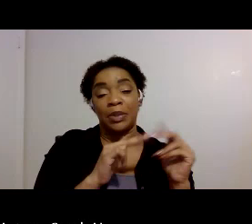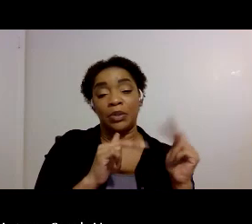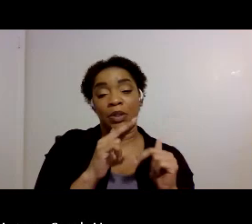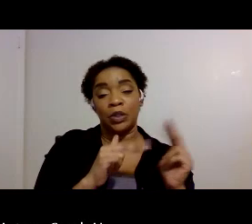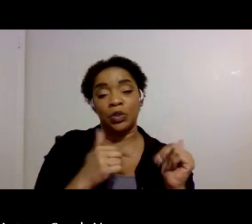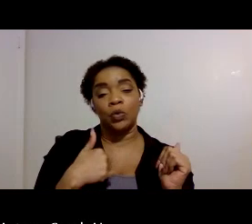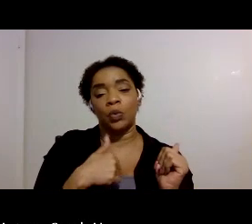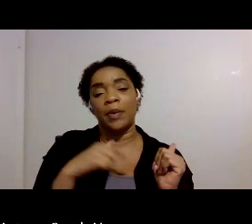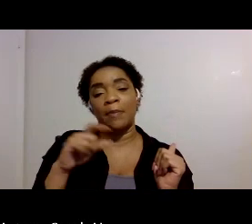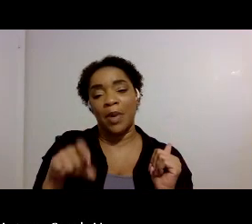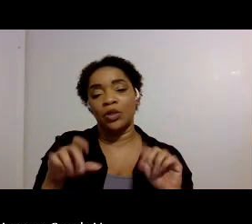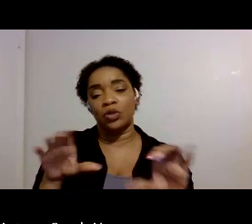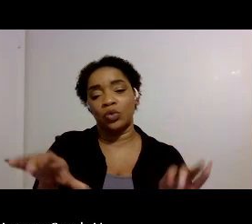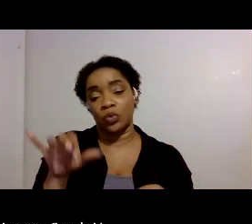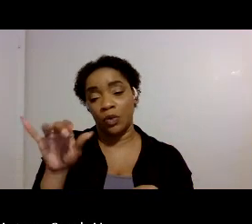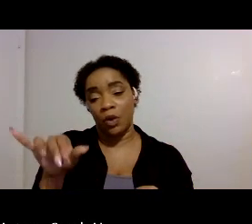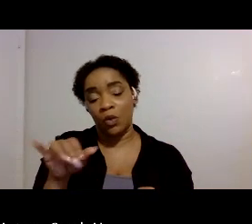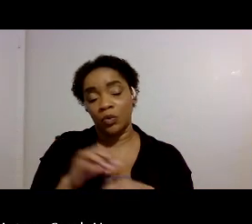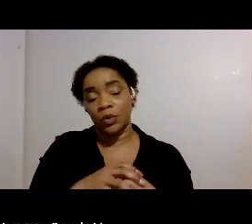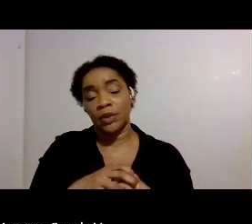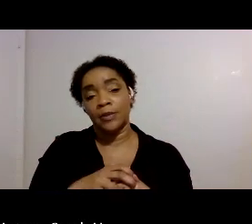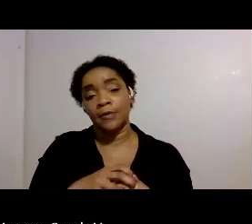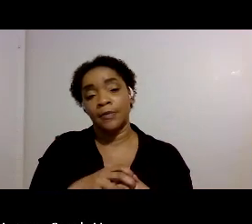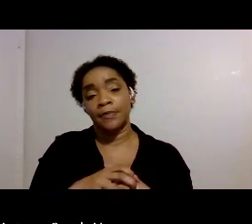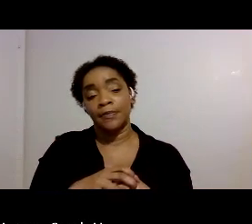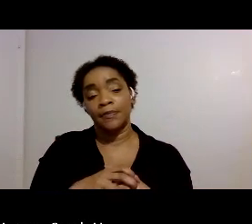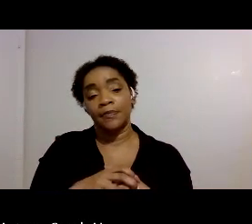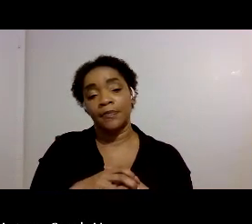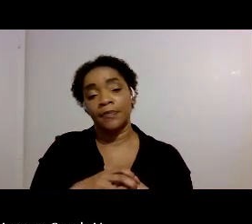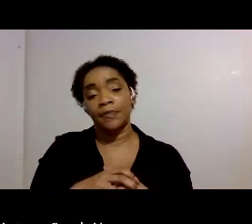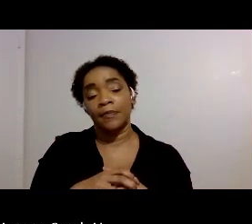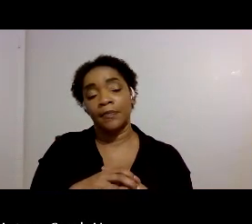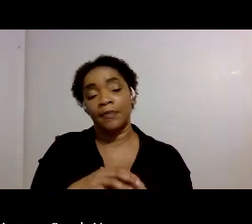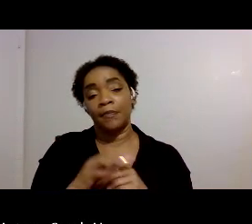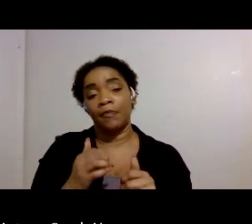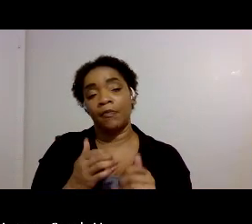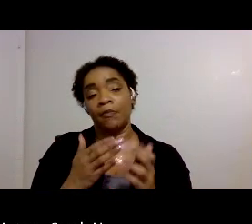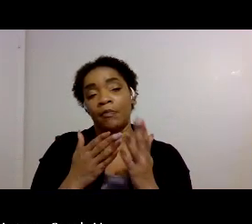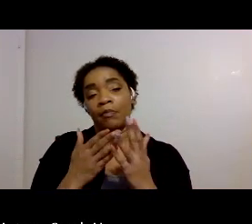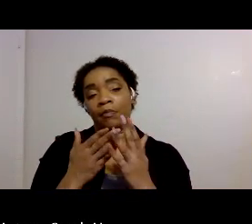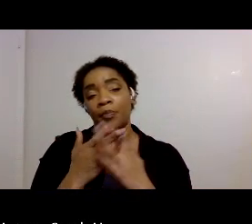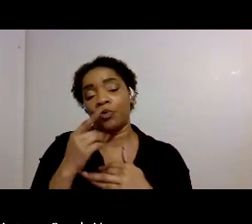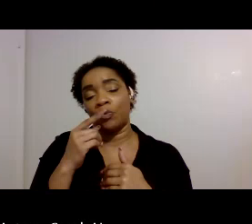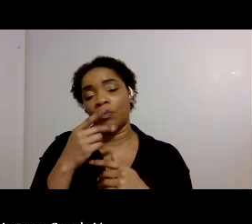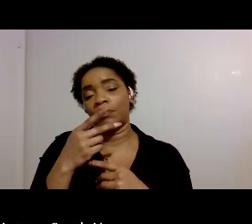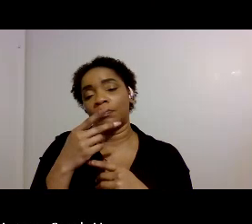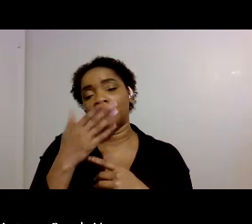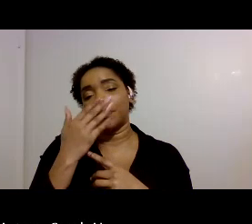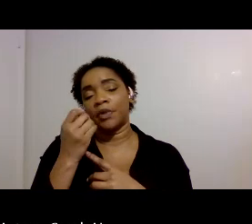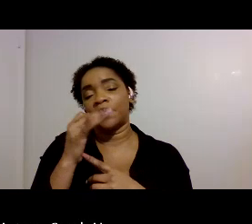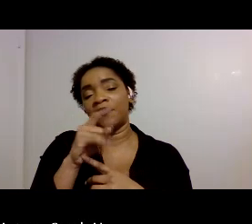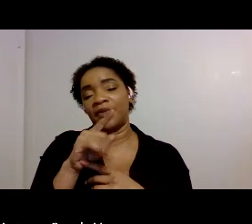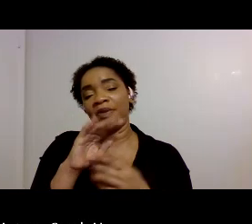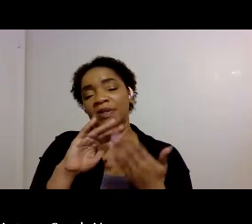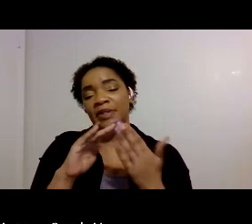the fire marshal divisions, by fire safety code and by I'm sorry, the city